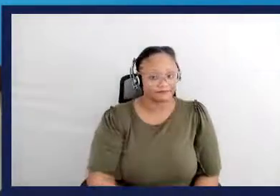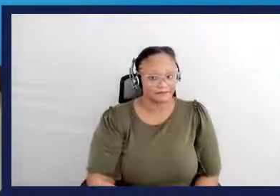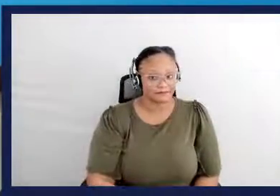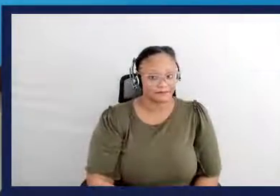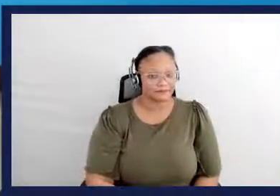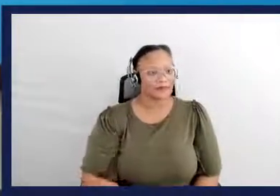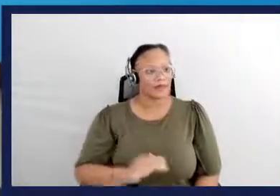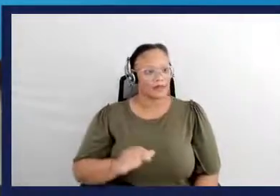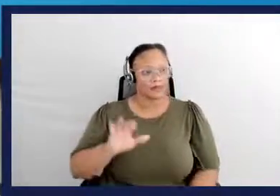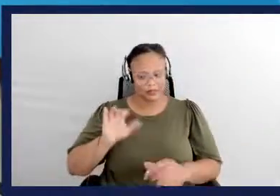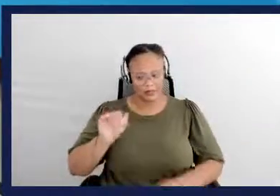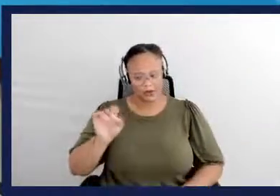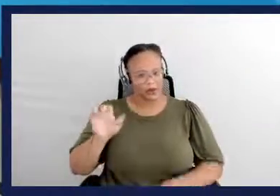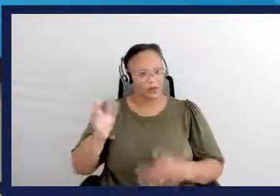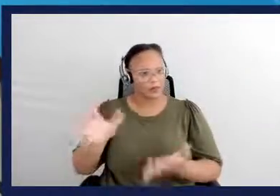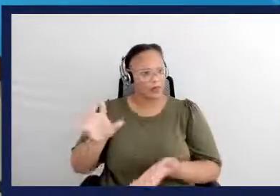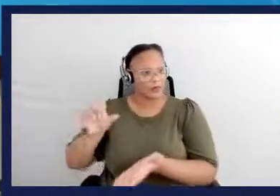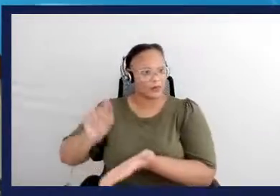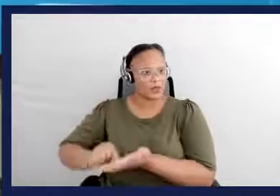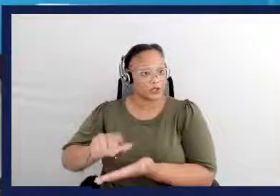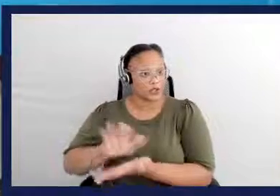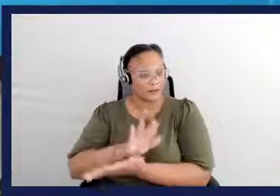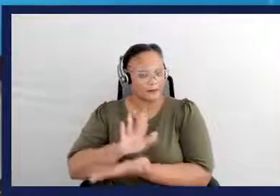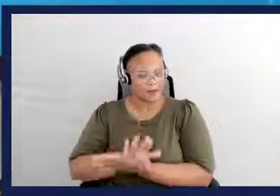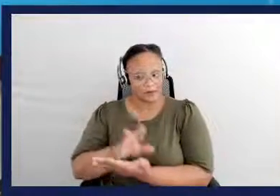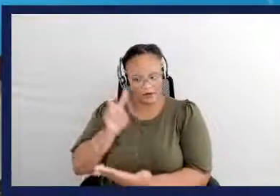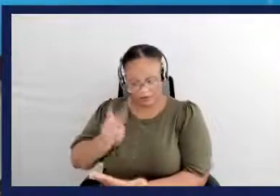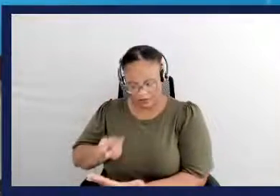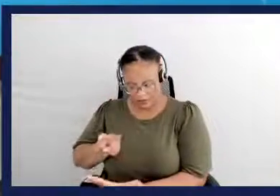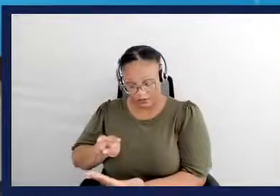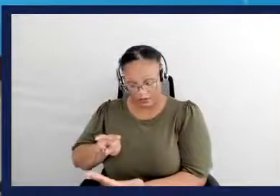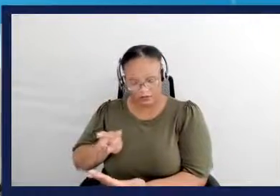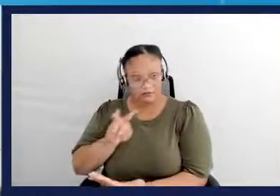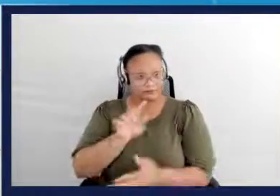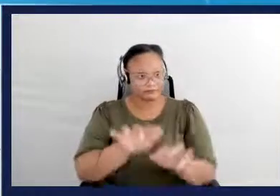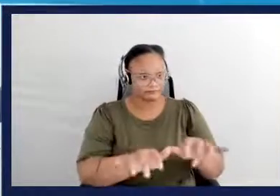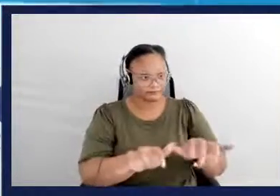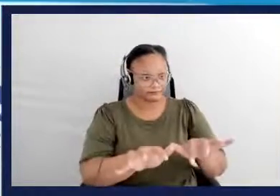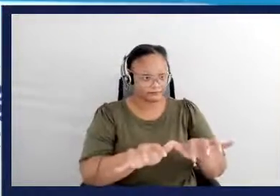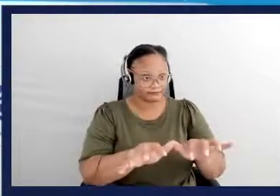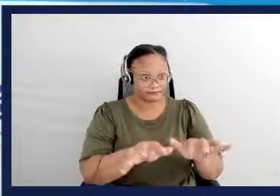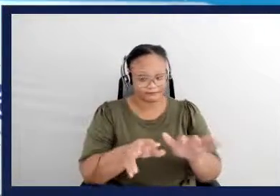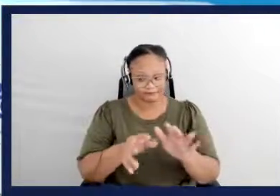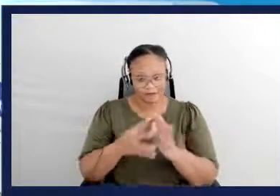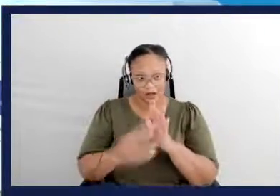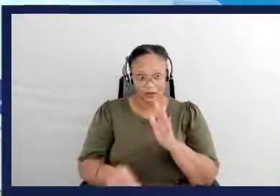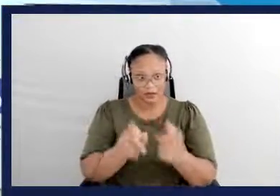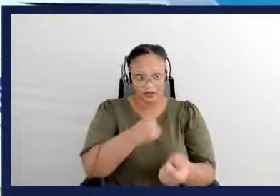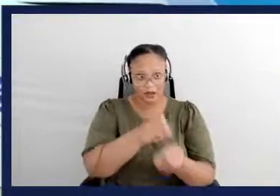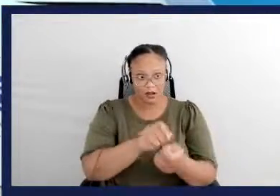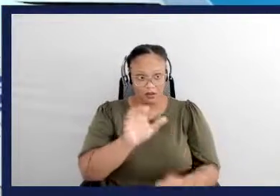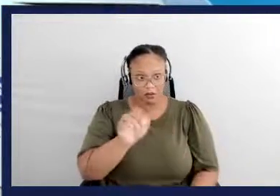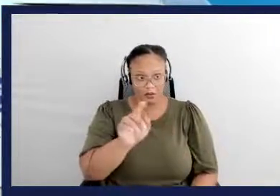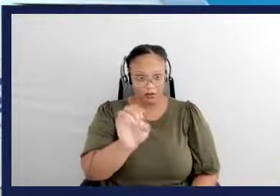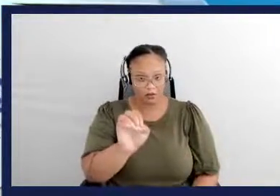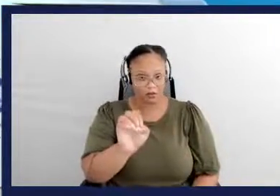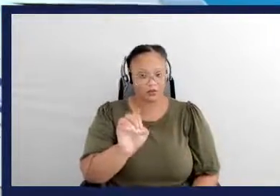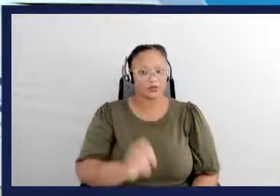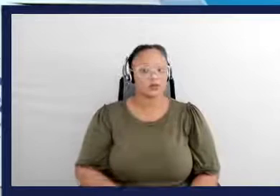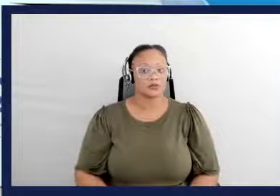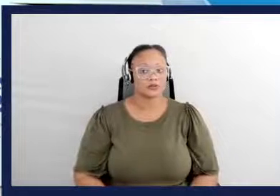the code that the poll worker enters to activate this ballot. So it's going to be, and it's printed on the sheet.